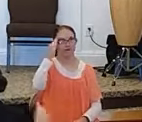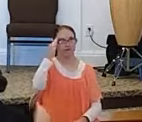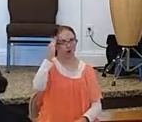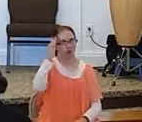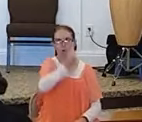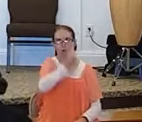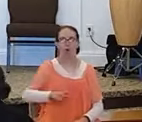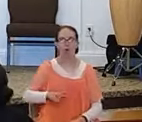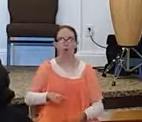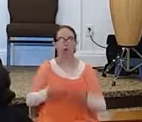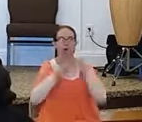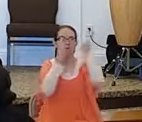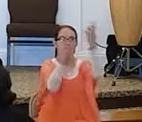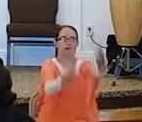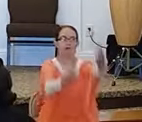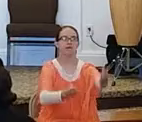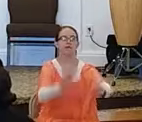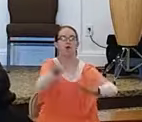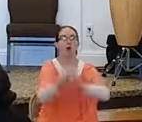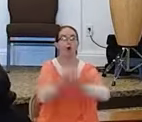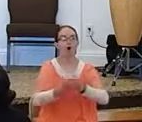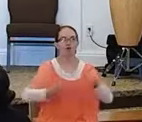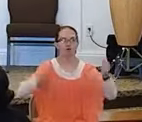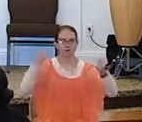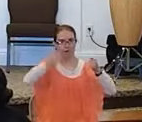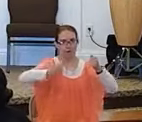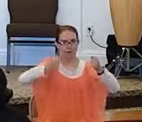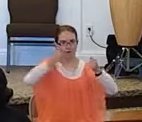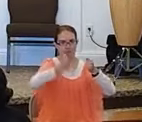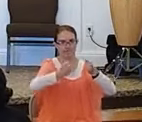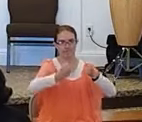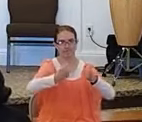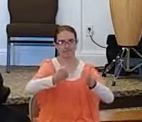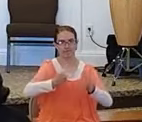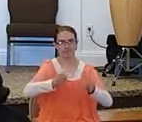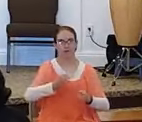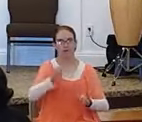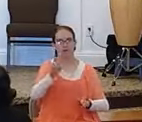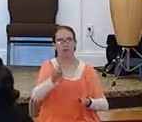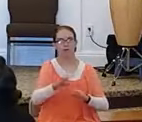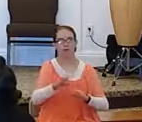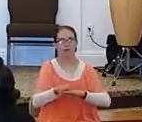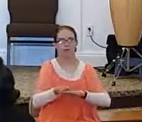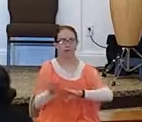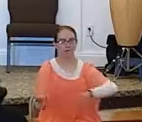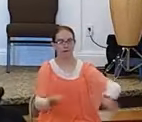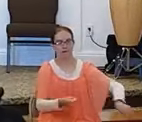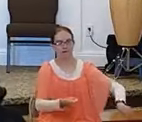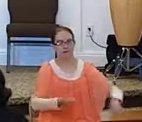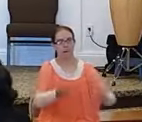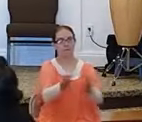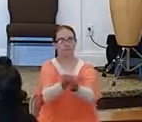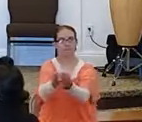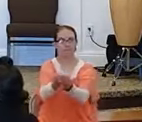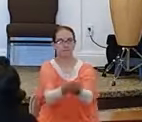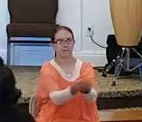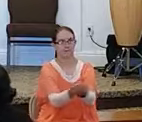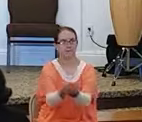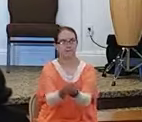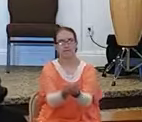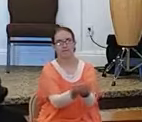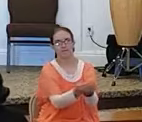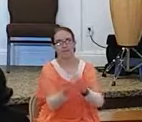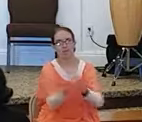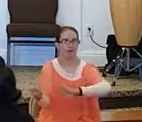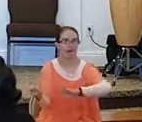we forsook all to follow you. Hallelujah. Amen. He said, we walked out from the fishing boats. Hey, we walked